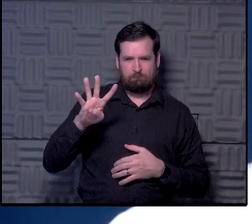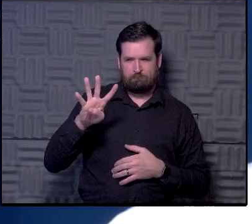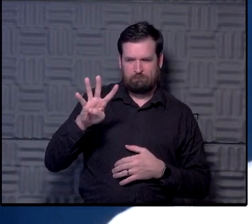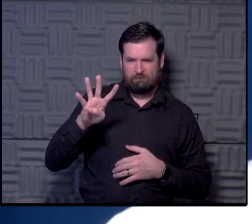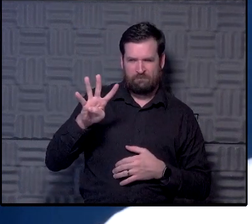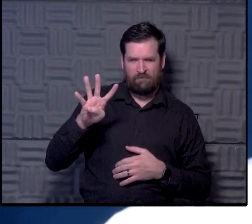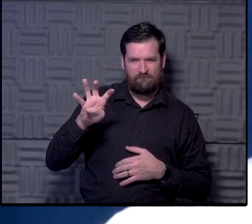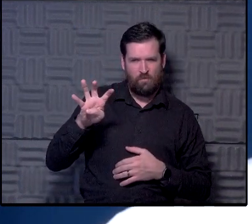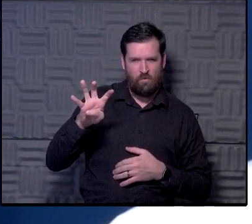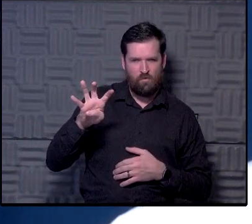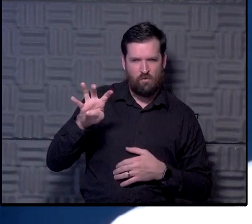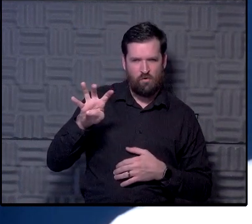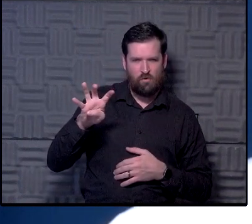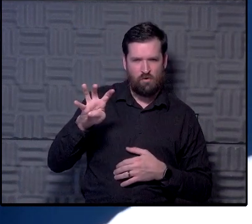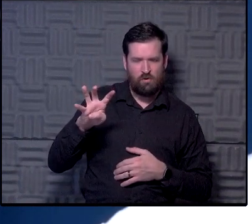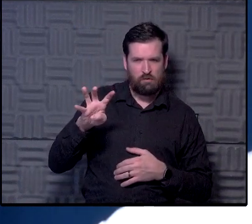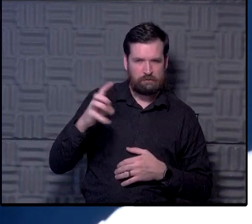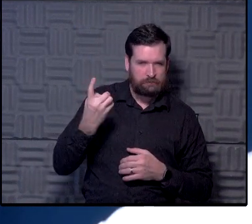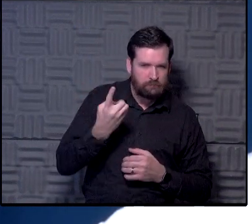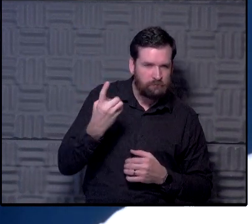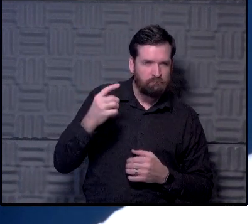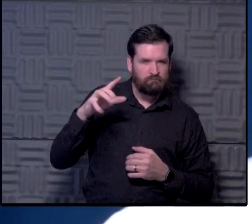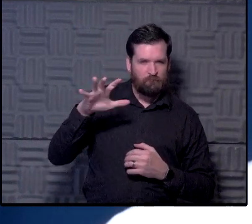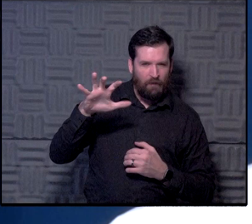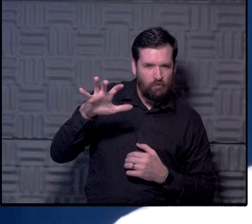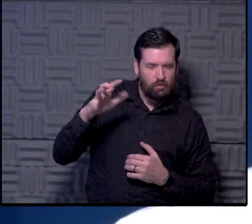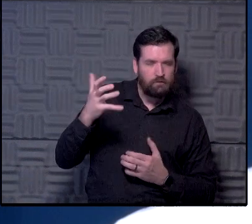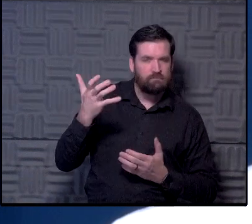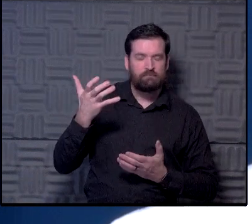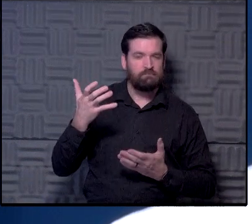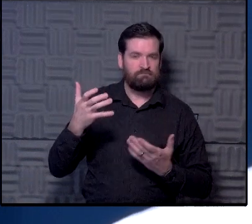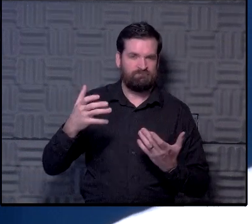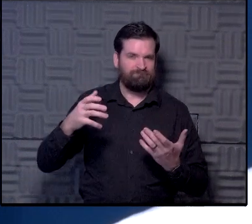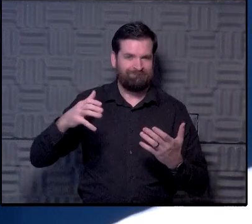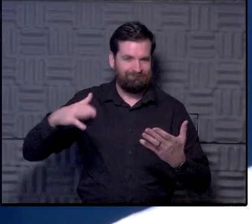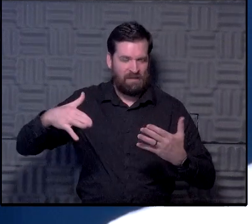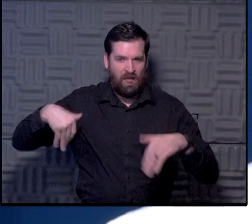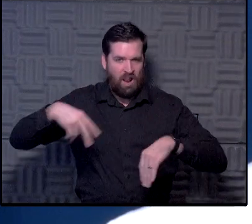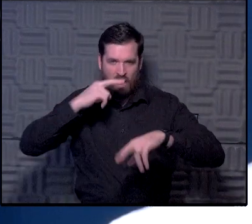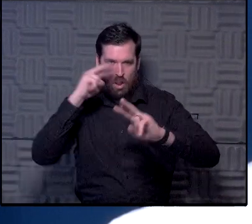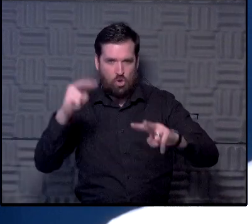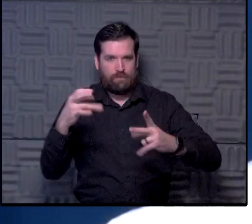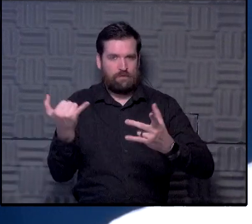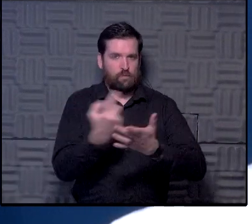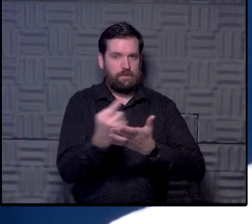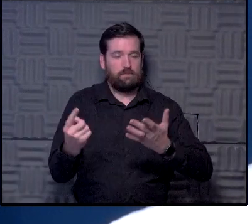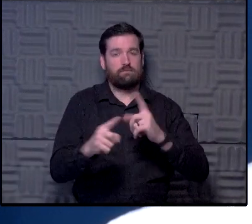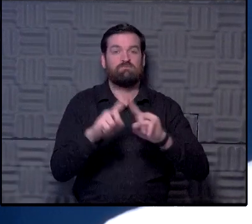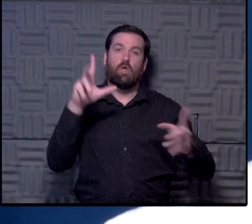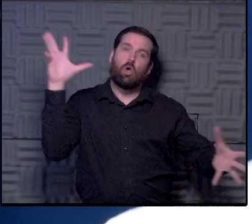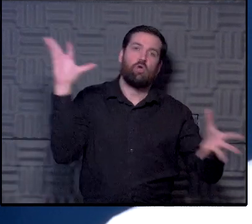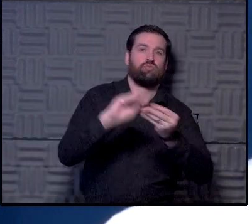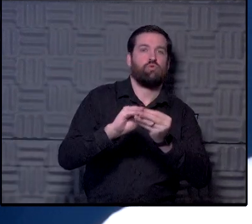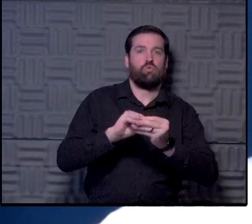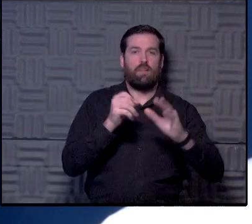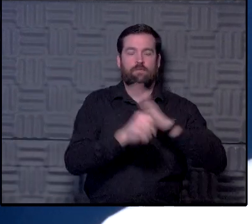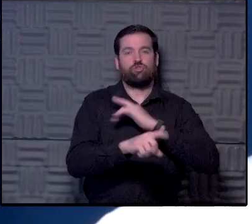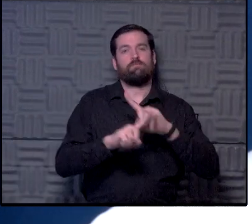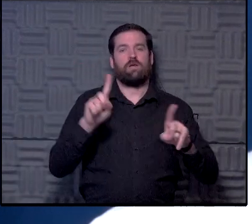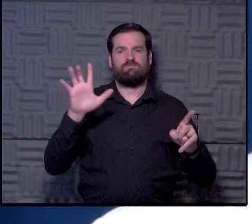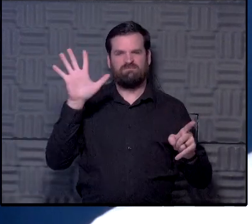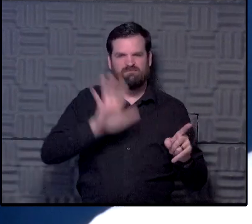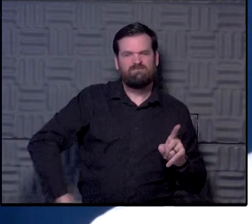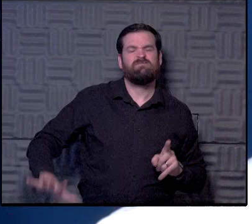some odd, maybe 500. I haven't looked this week, Anil, of the total admissions. So you can sort of get that sense. Figure